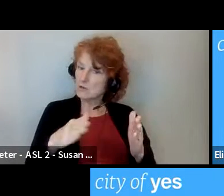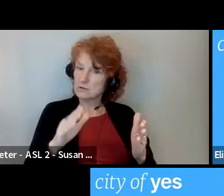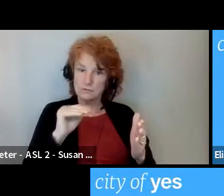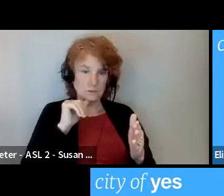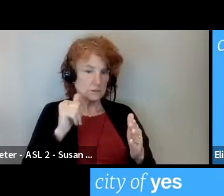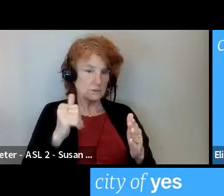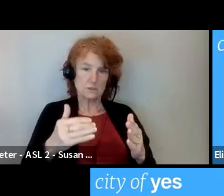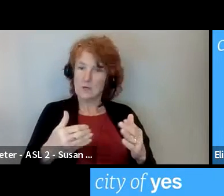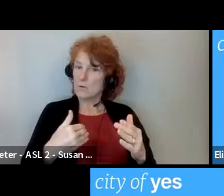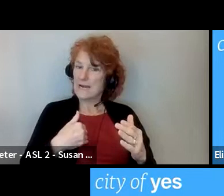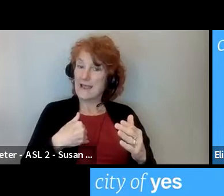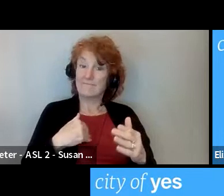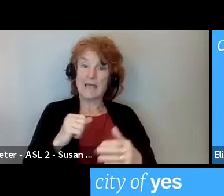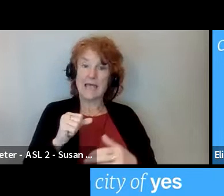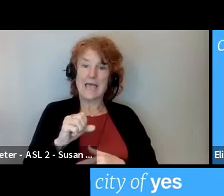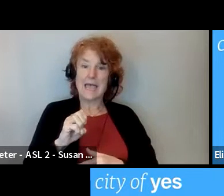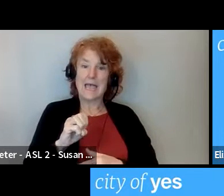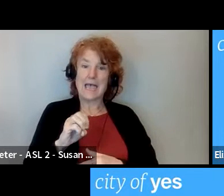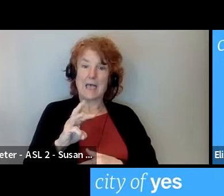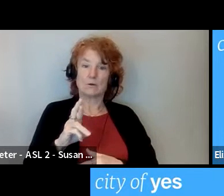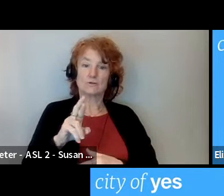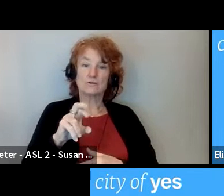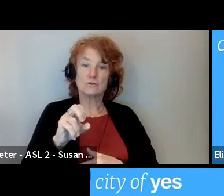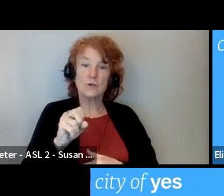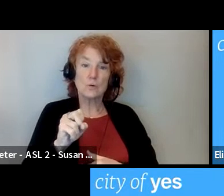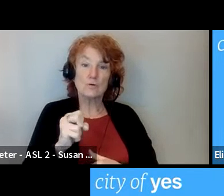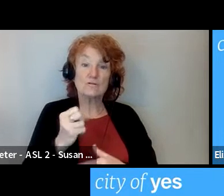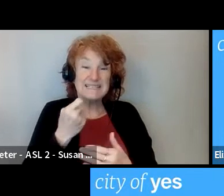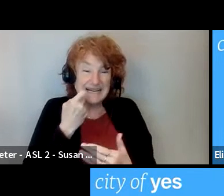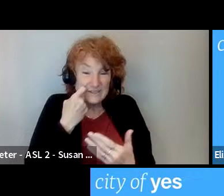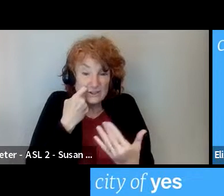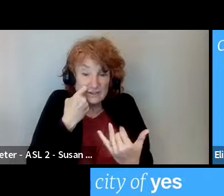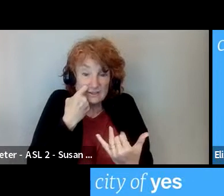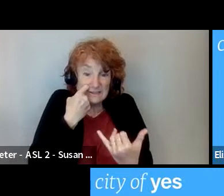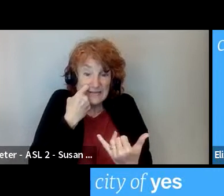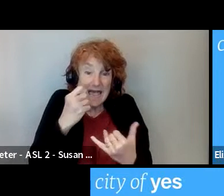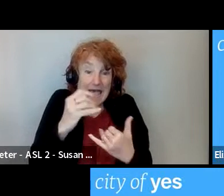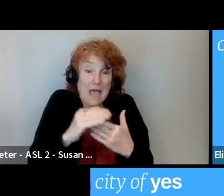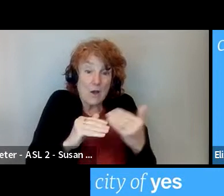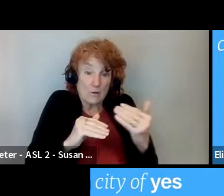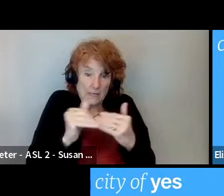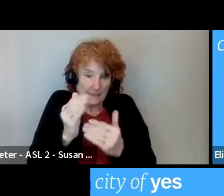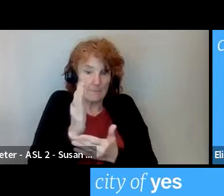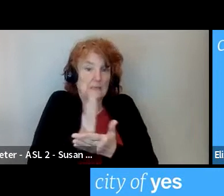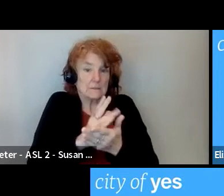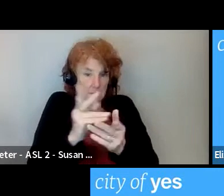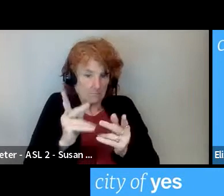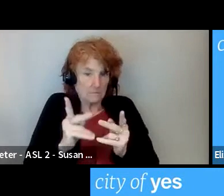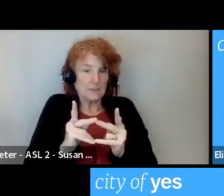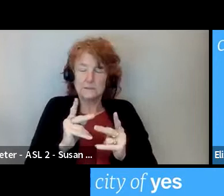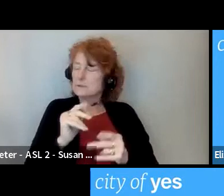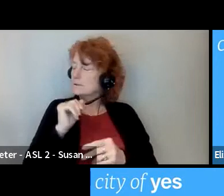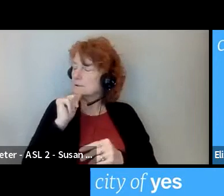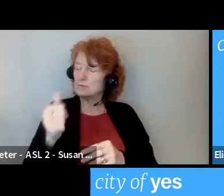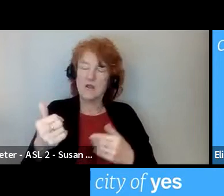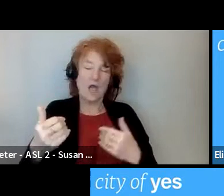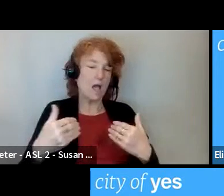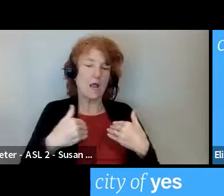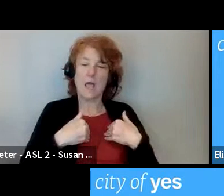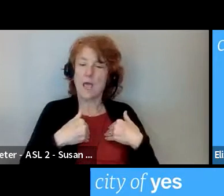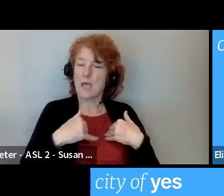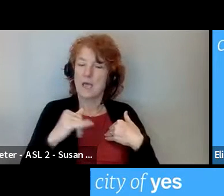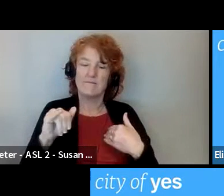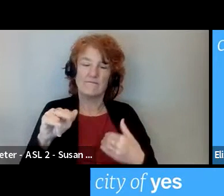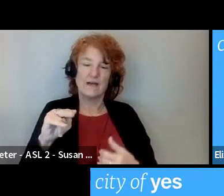sewers, which are just getting built in some areas, don't have that infrastructure. There's simply everything is based